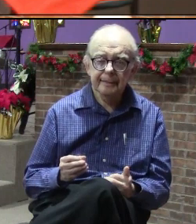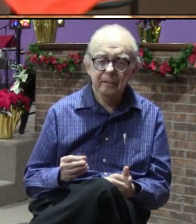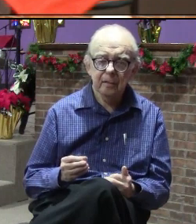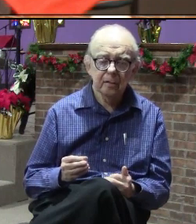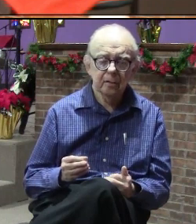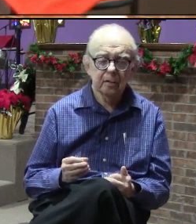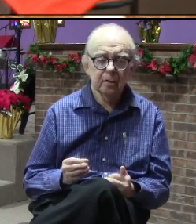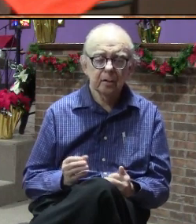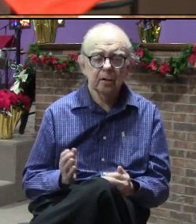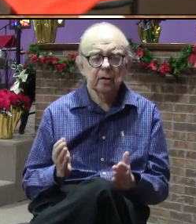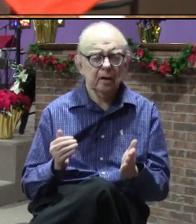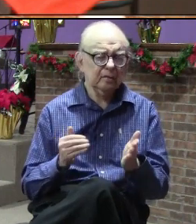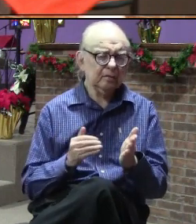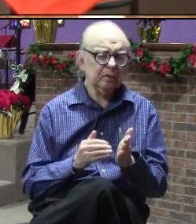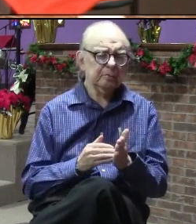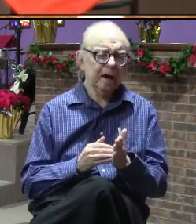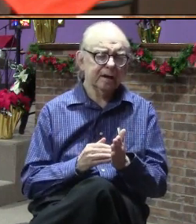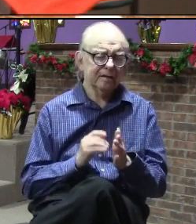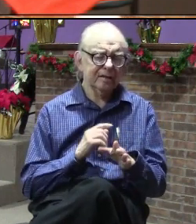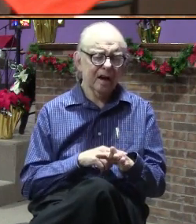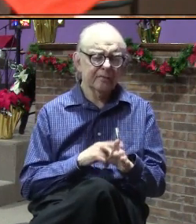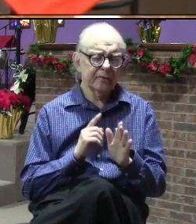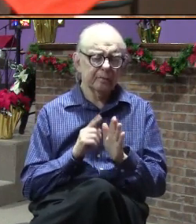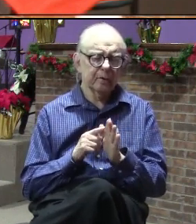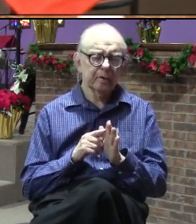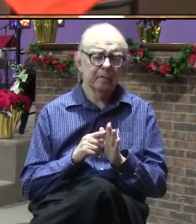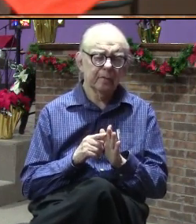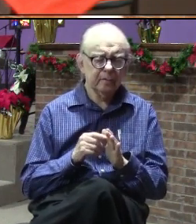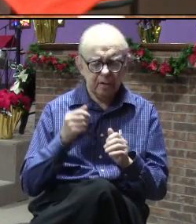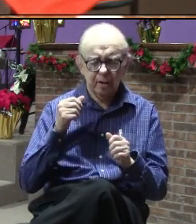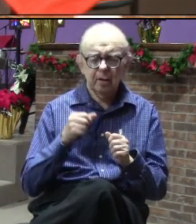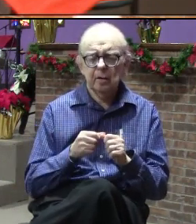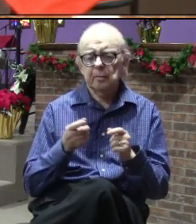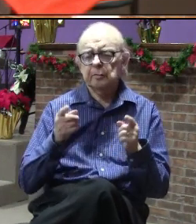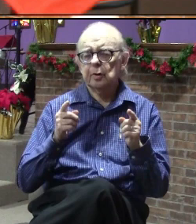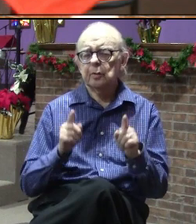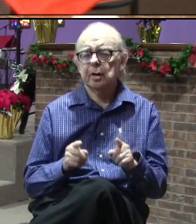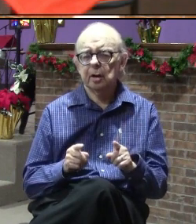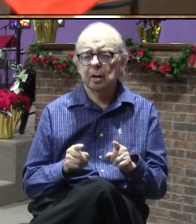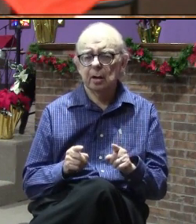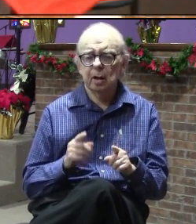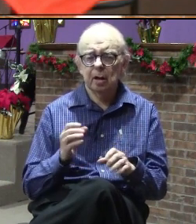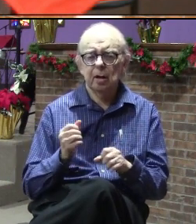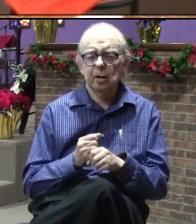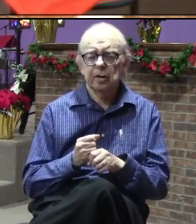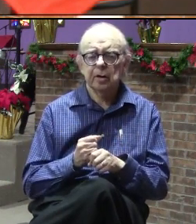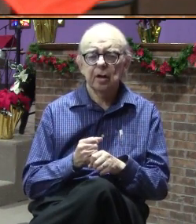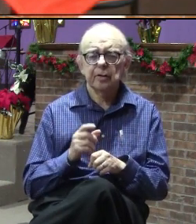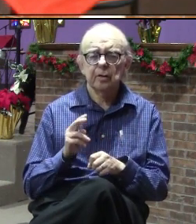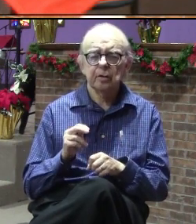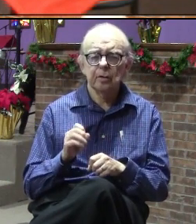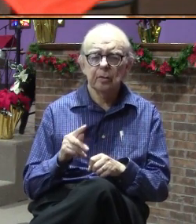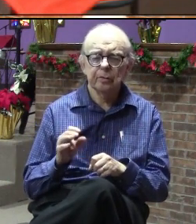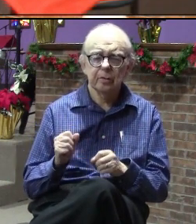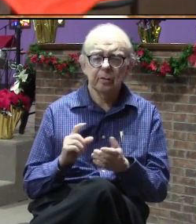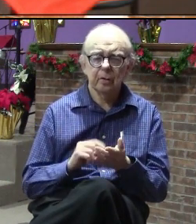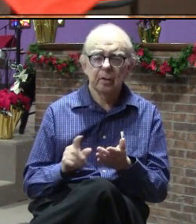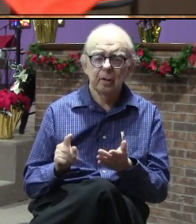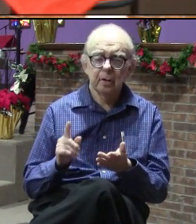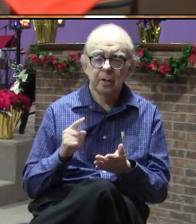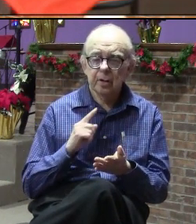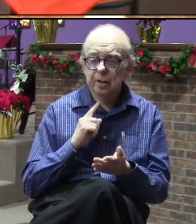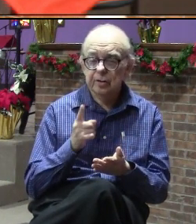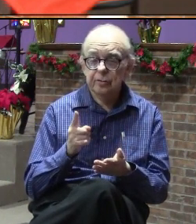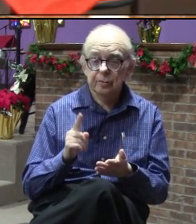go back for a moment and remember when you got the news that you were